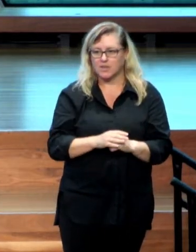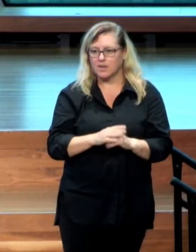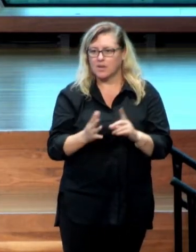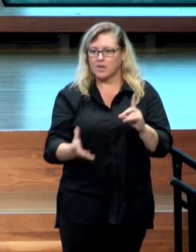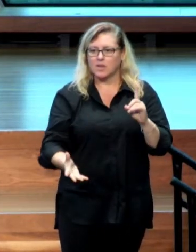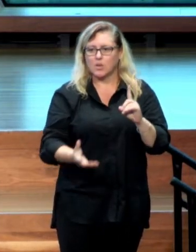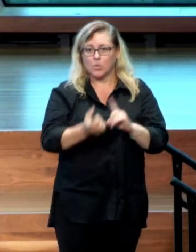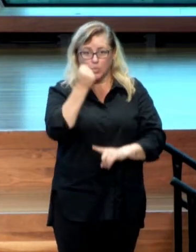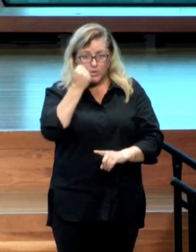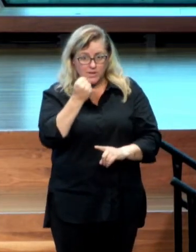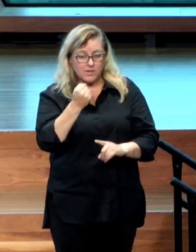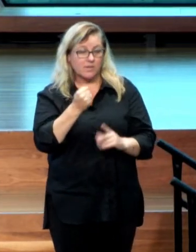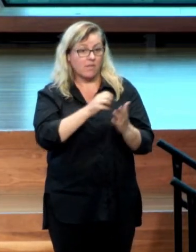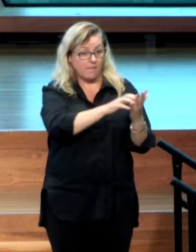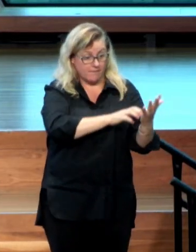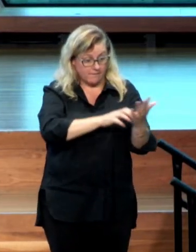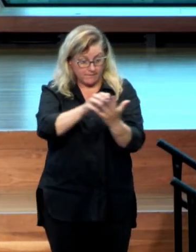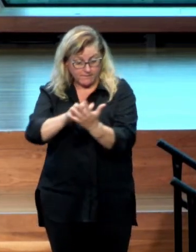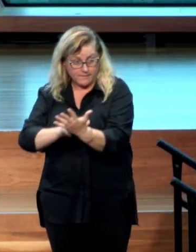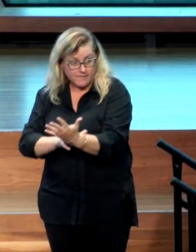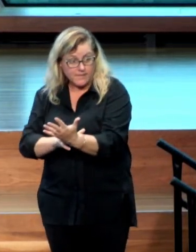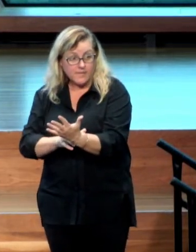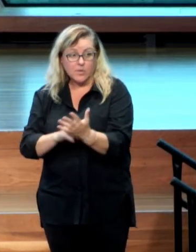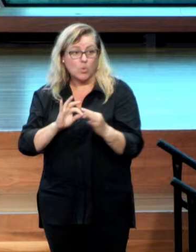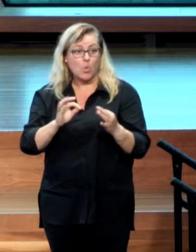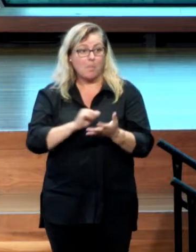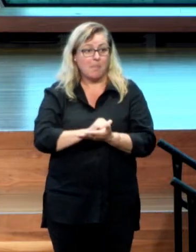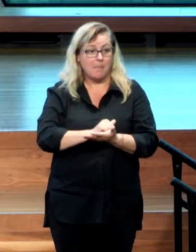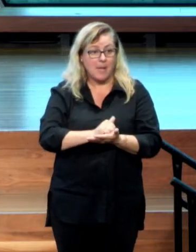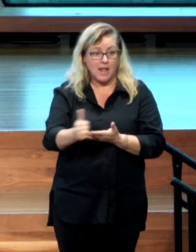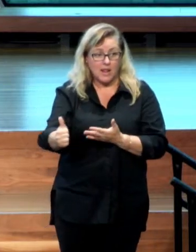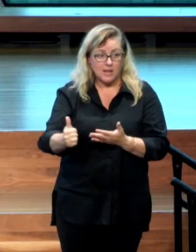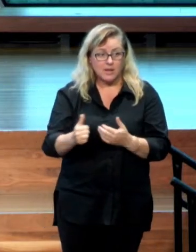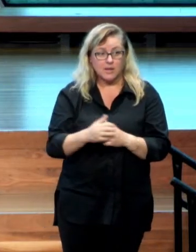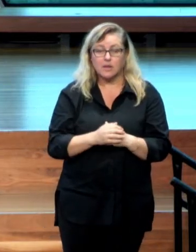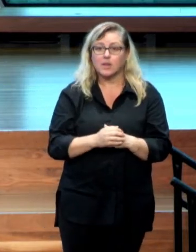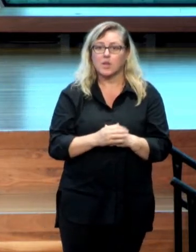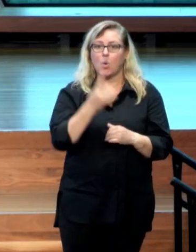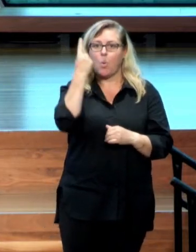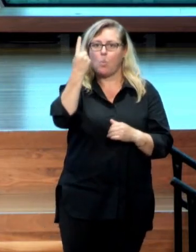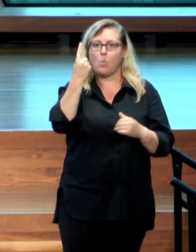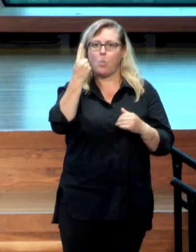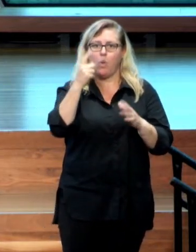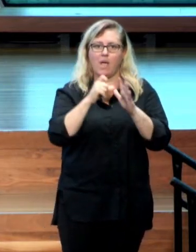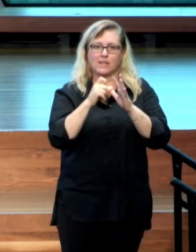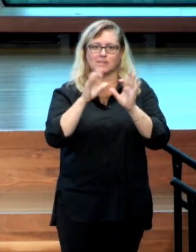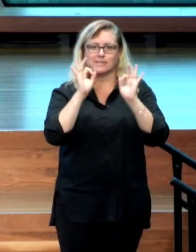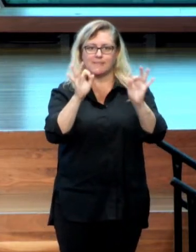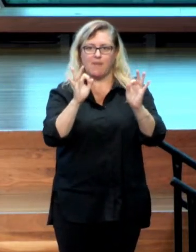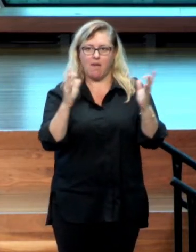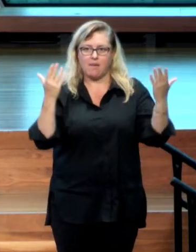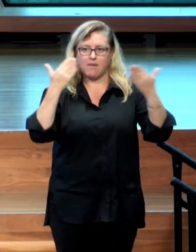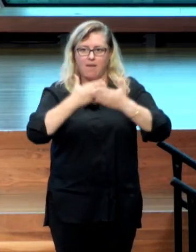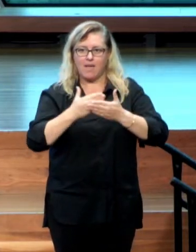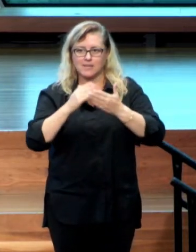the Unpublished Manuscript Award is One Divine Night by Mick Cummins.